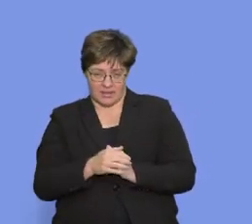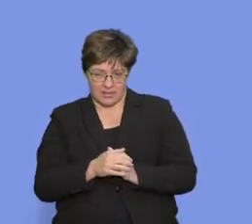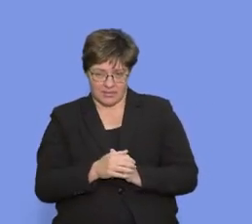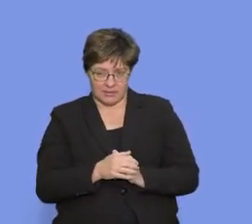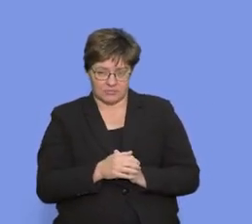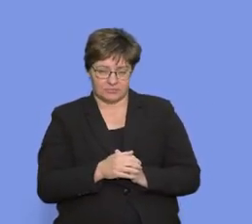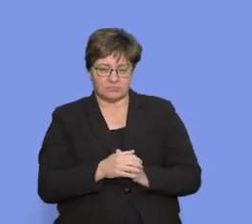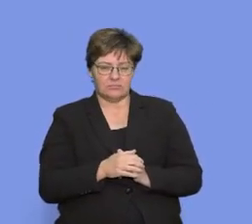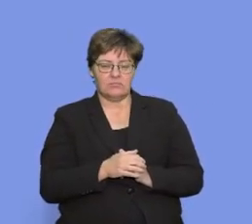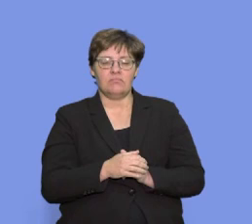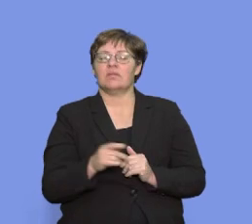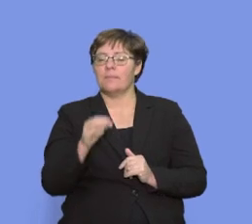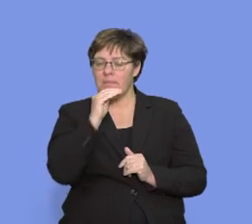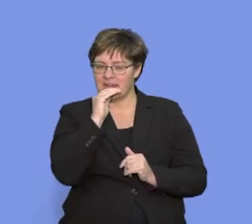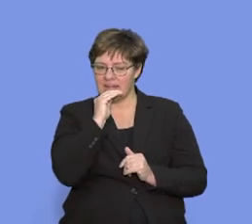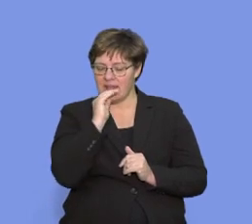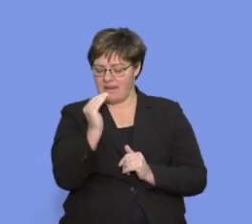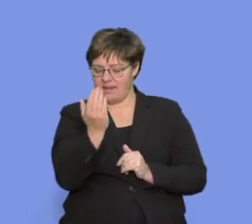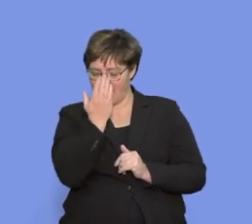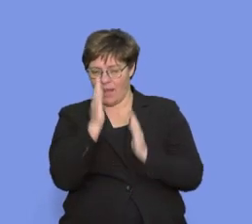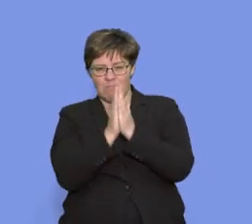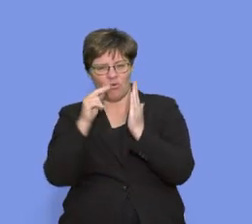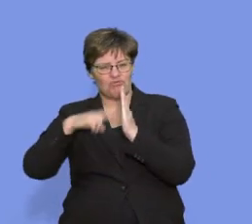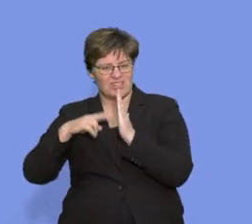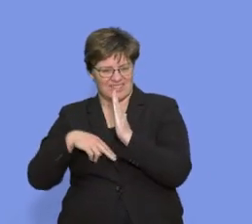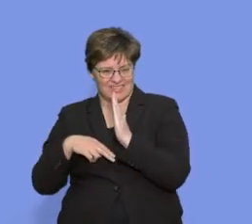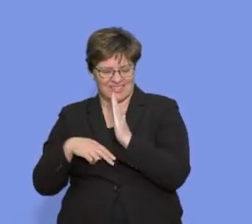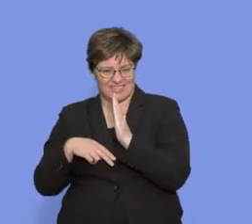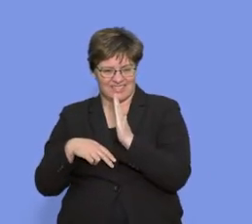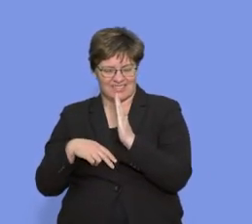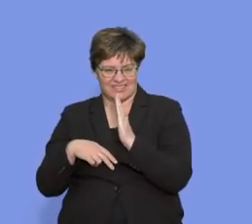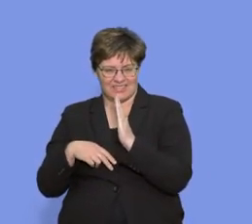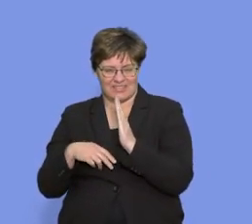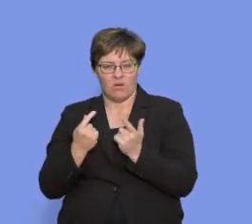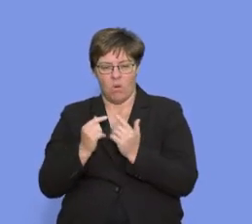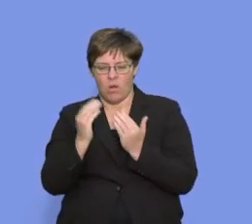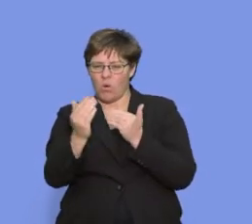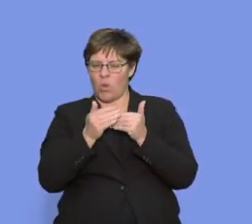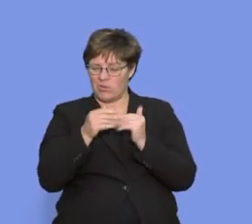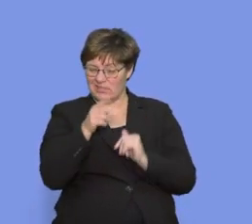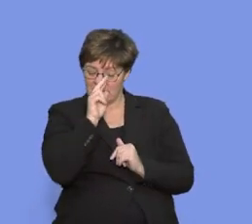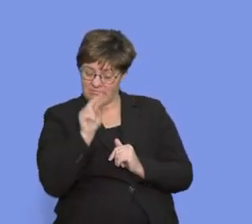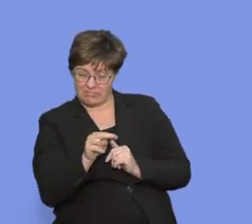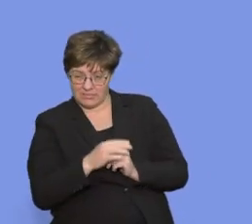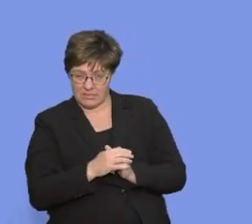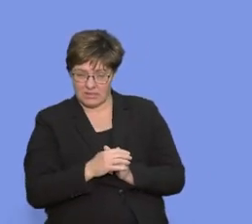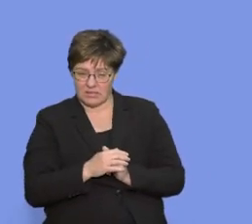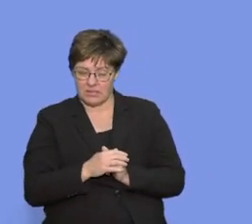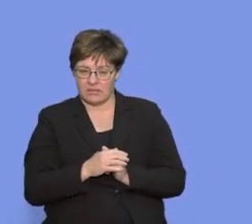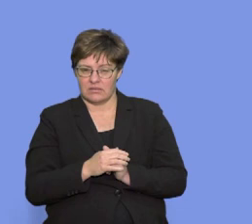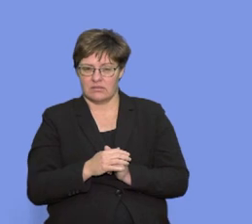When your book usually has to be nearby, right? Or when you look at close objects, right?